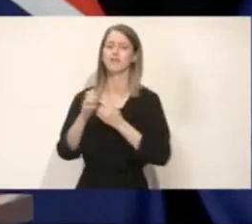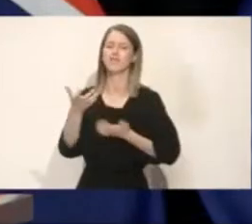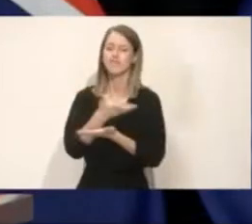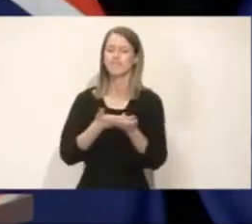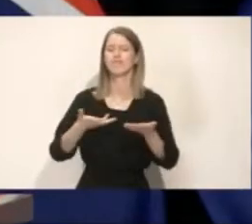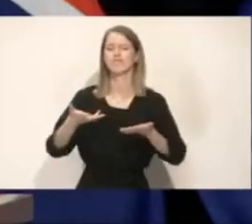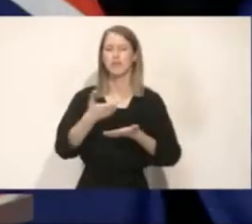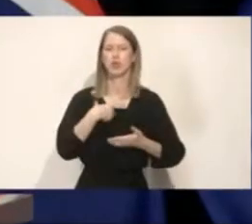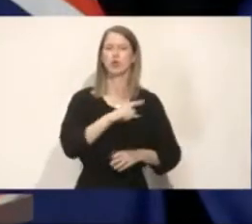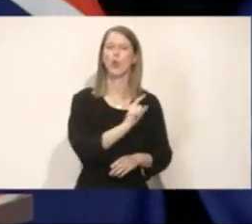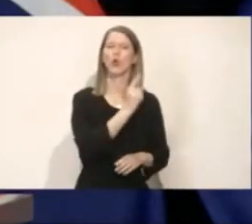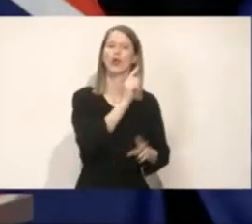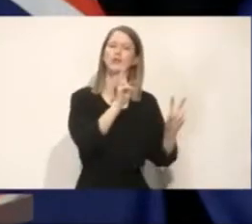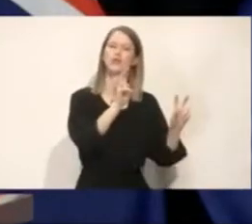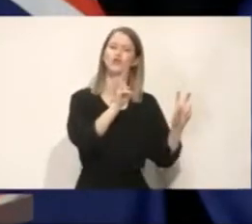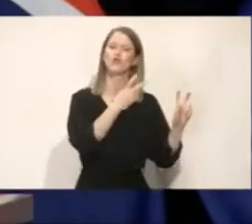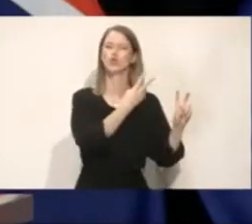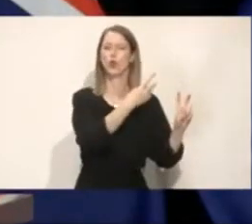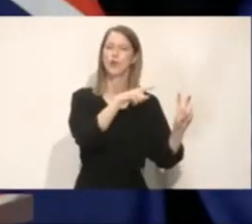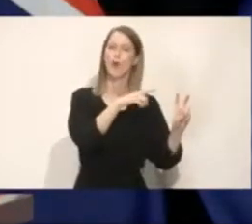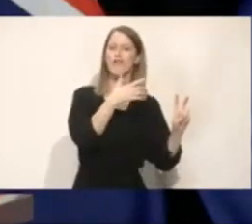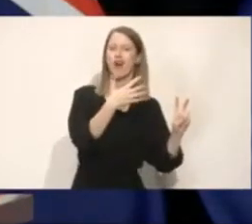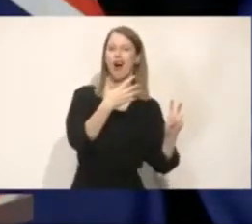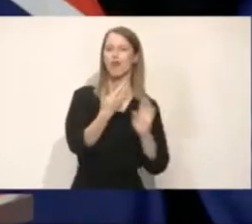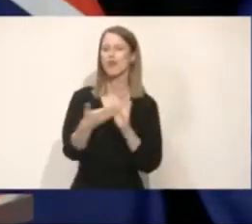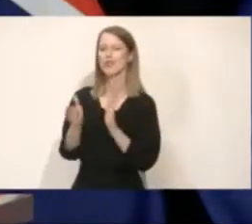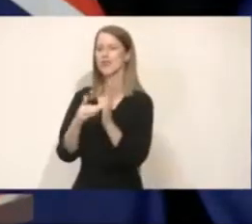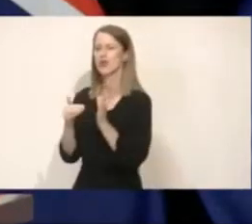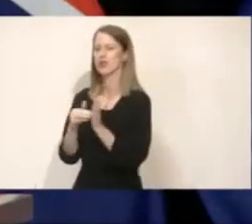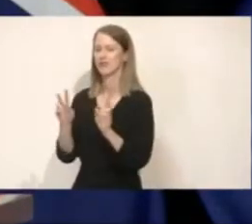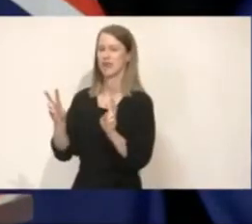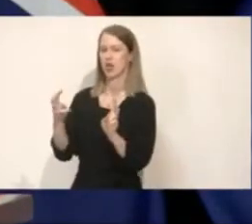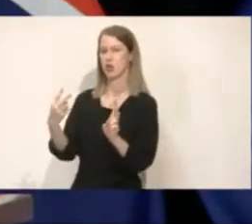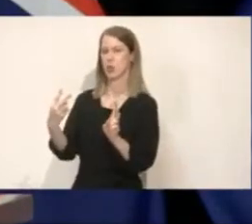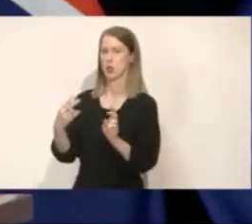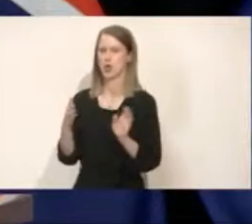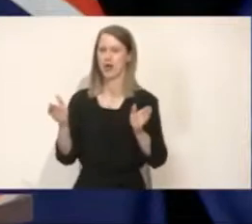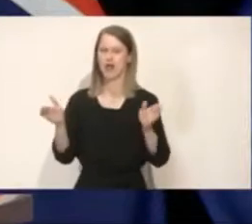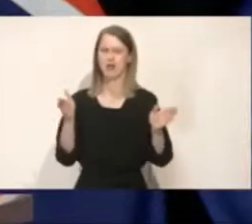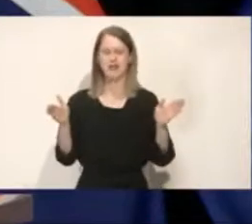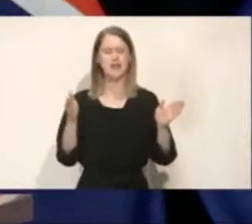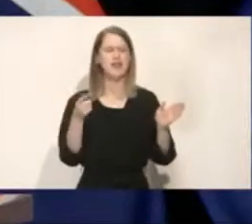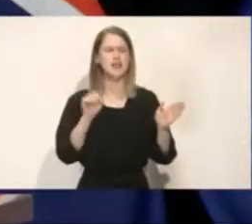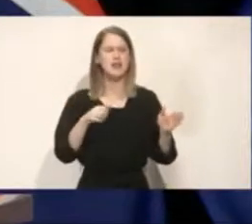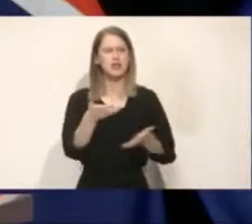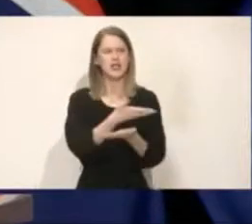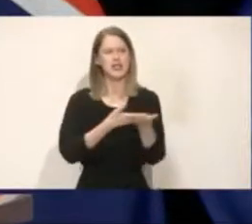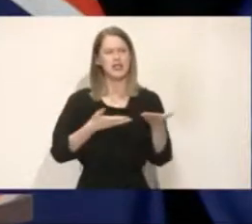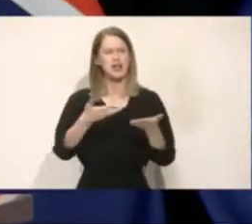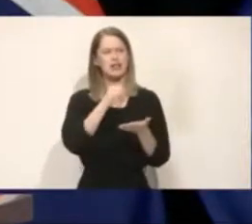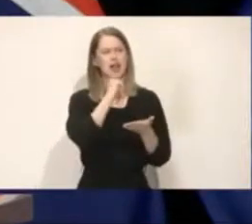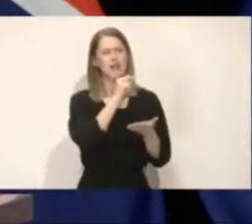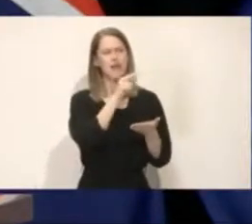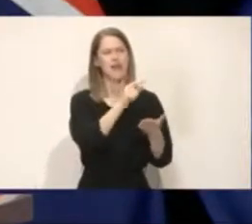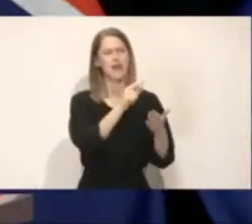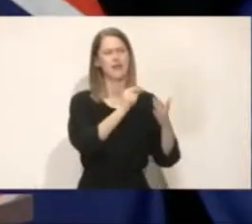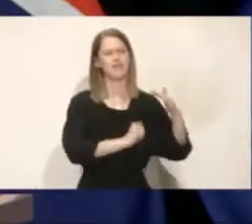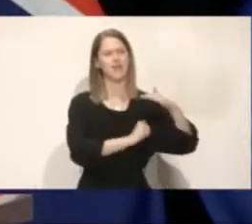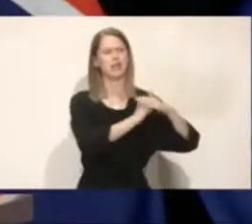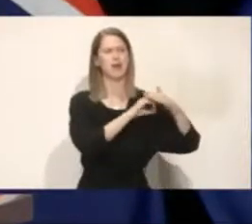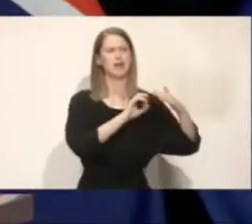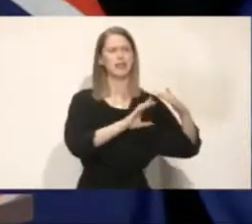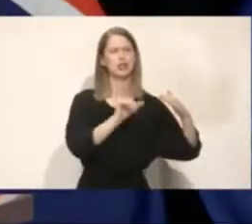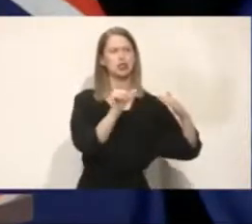to whether or not we kept those limits, those gathering limits where they are. There